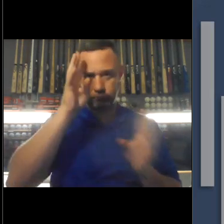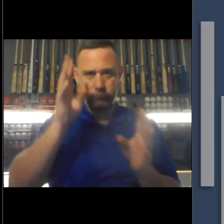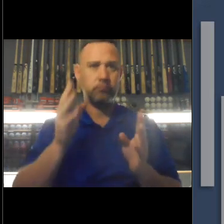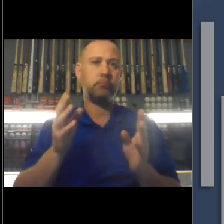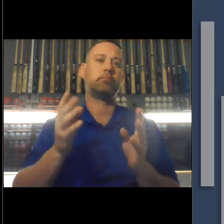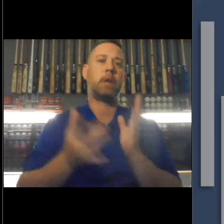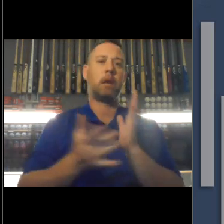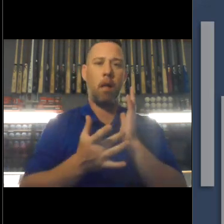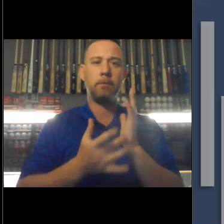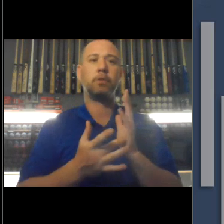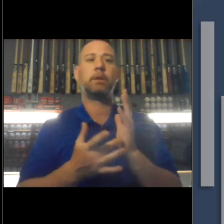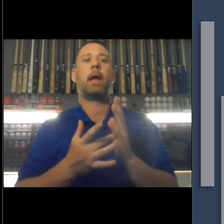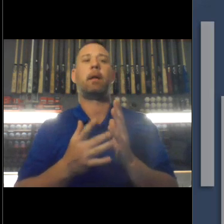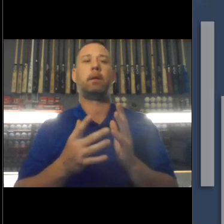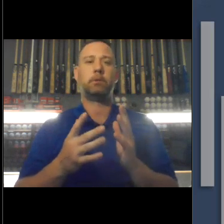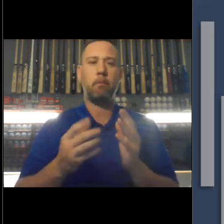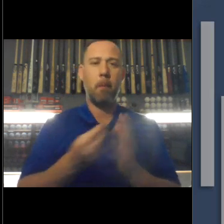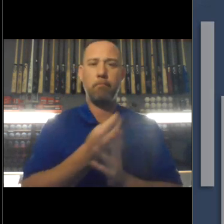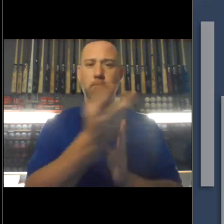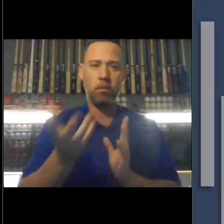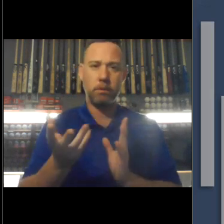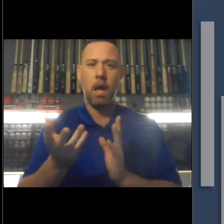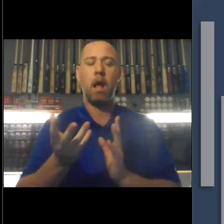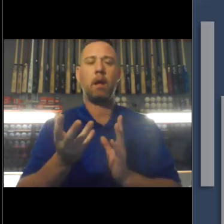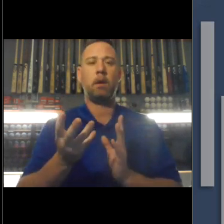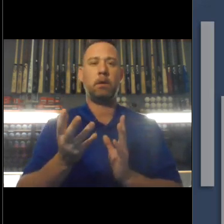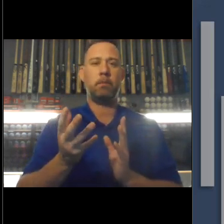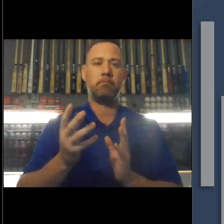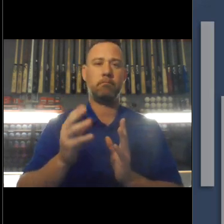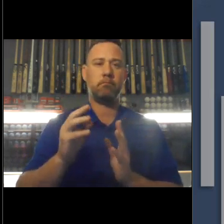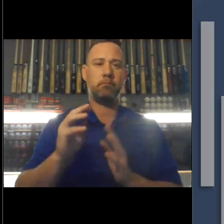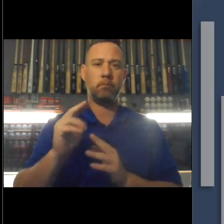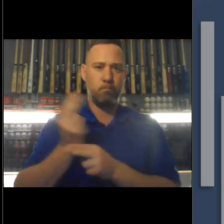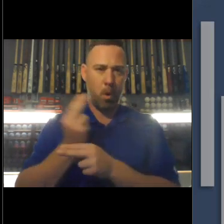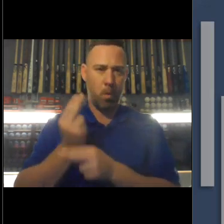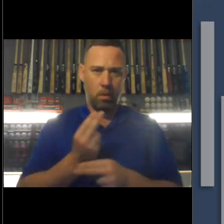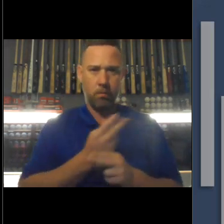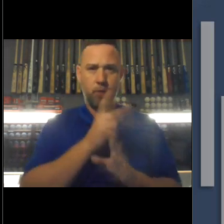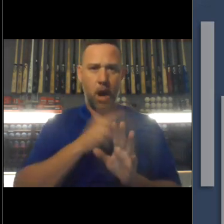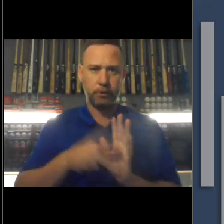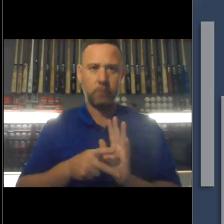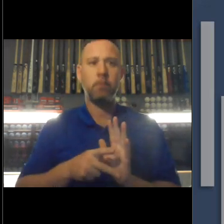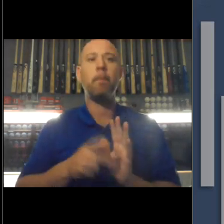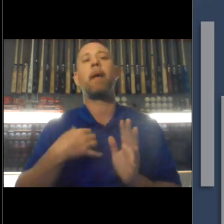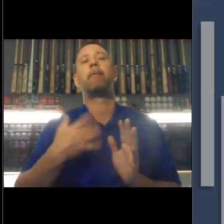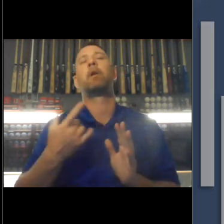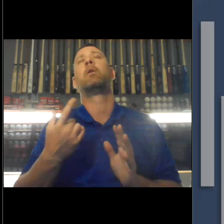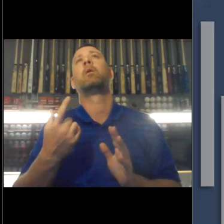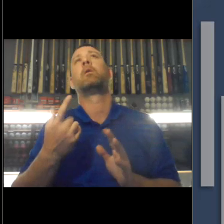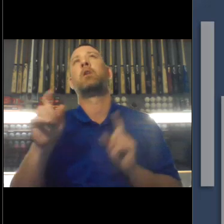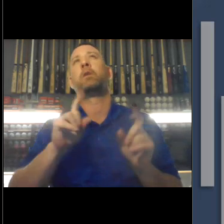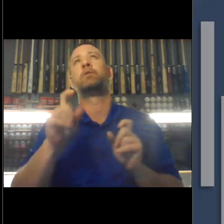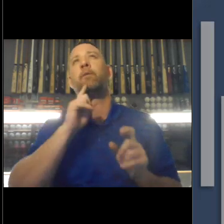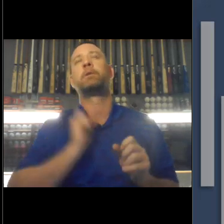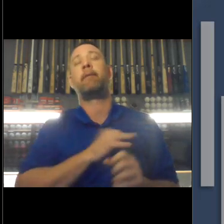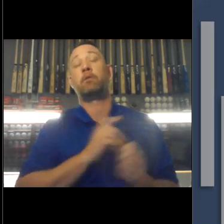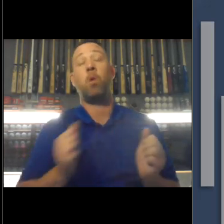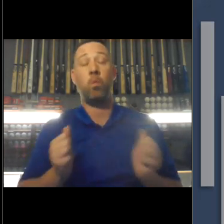sure that it's a multimodal project, as was mentioned. It's very important. I have a question for staff as well, though. So with